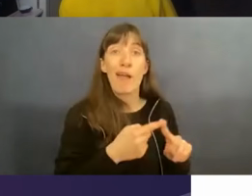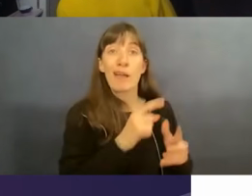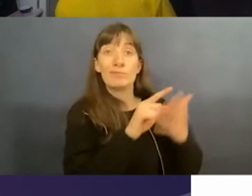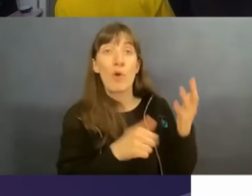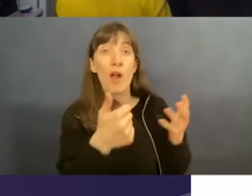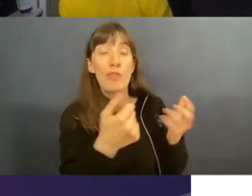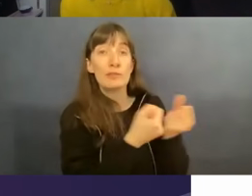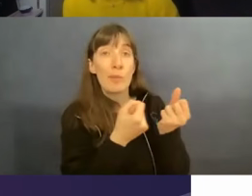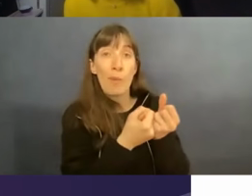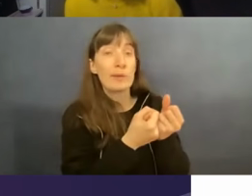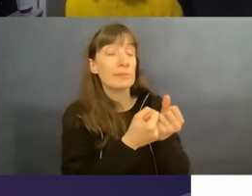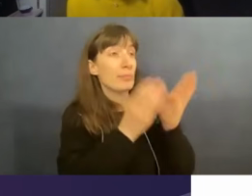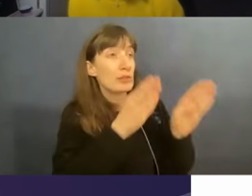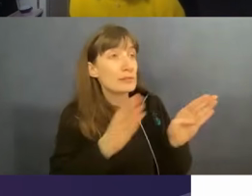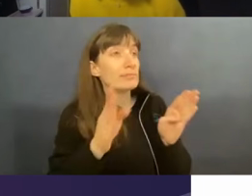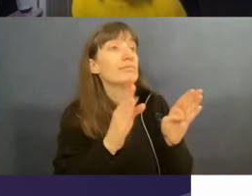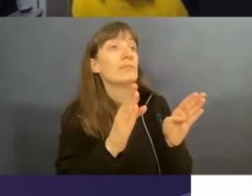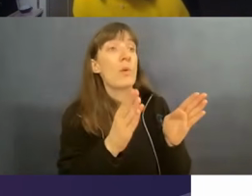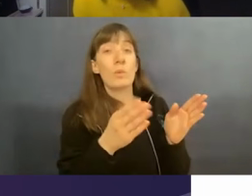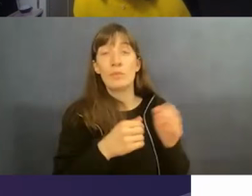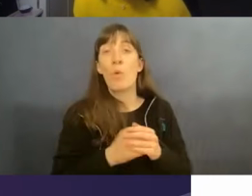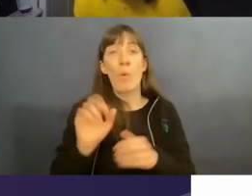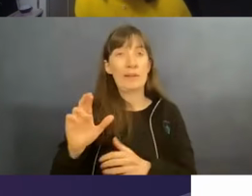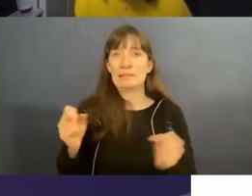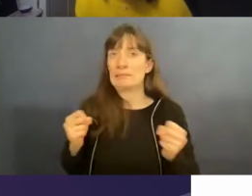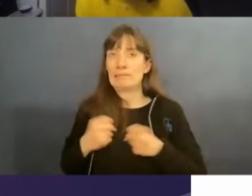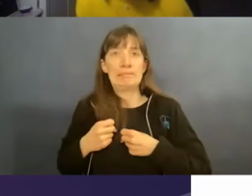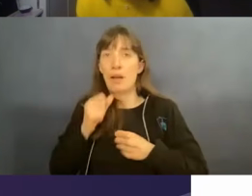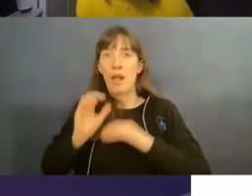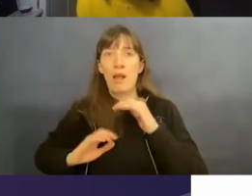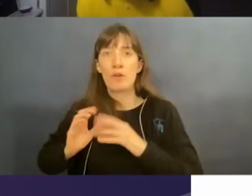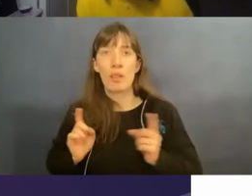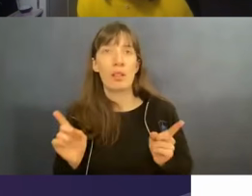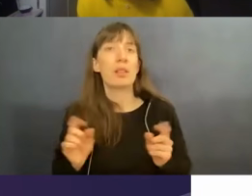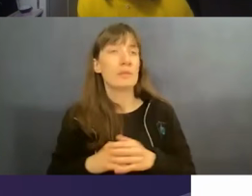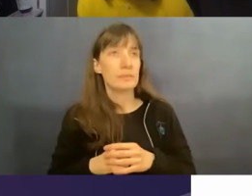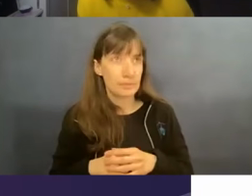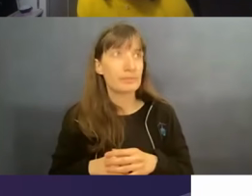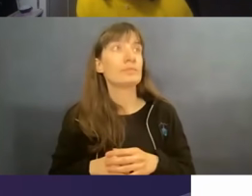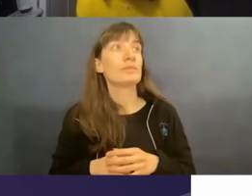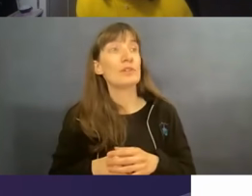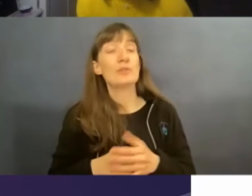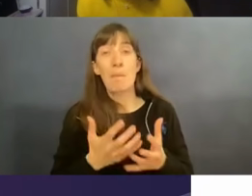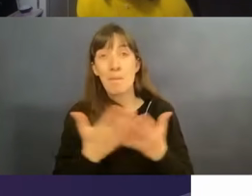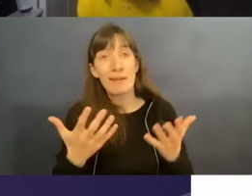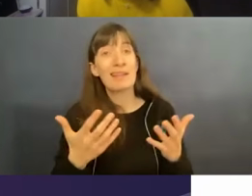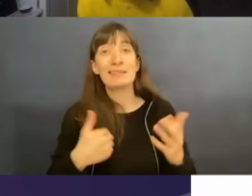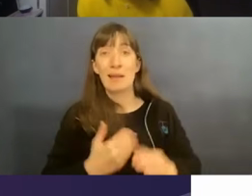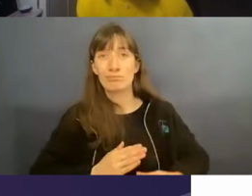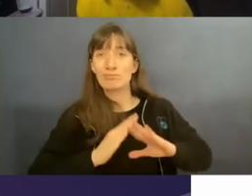else what's going on? And so there's a lot of different things that can prevent a child from feeling like it's safe to be able